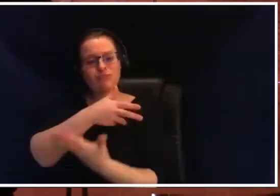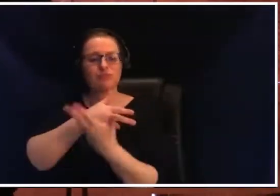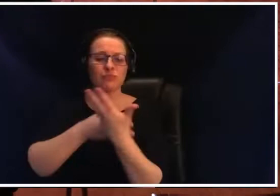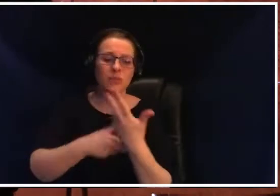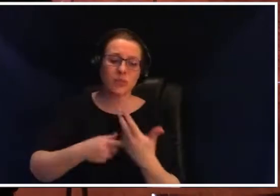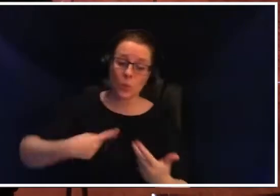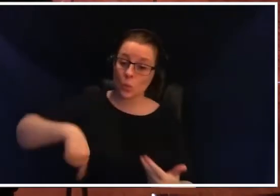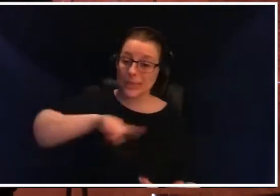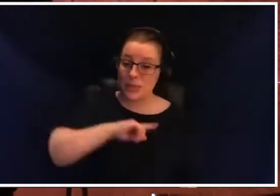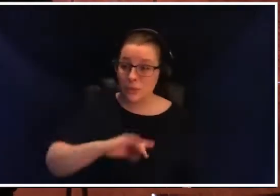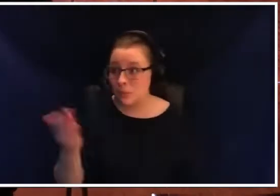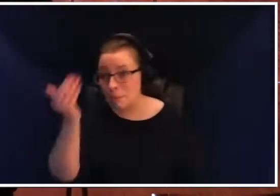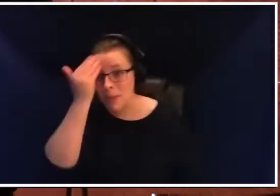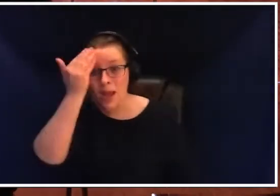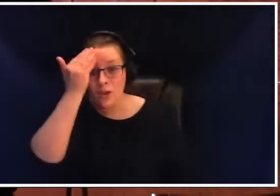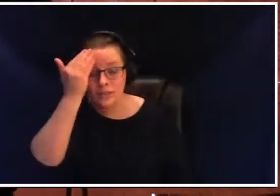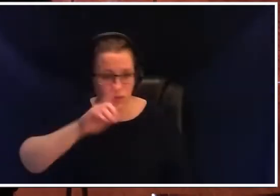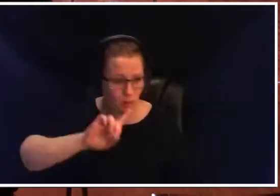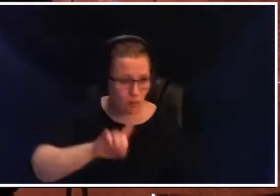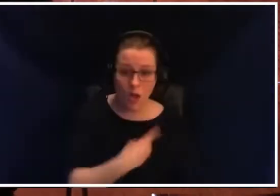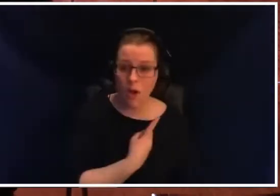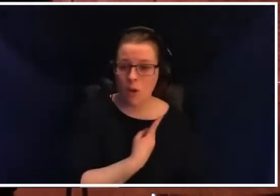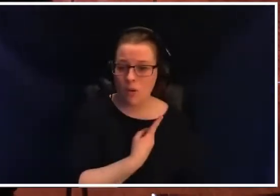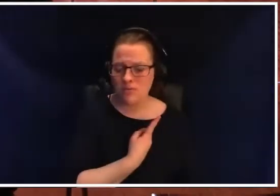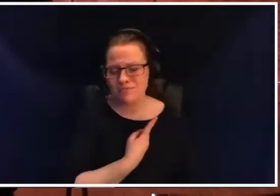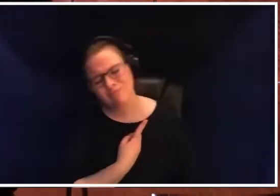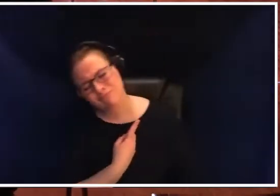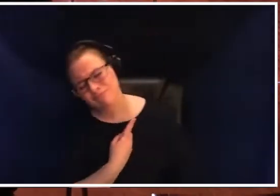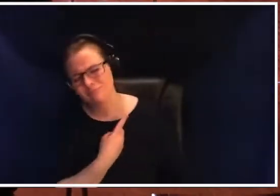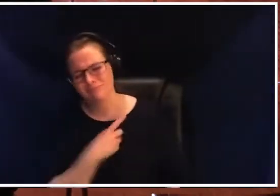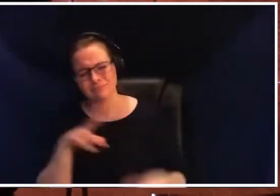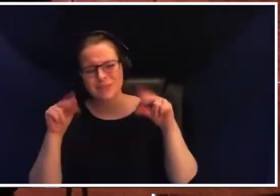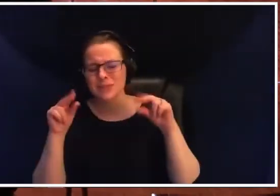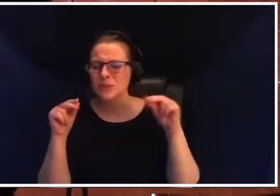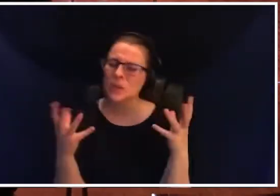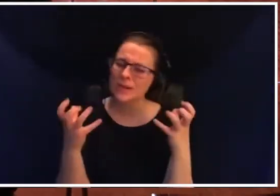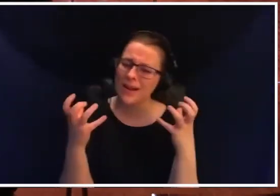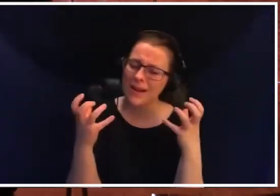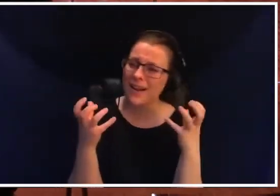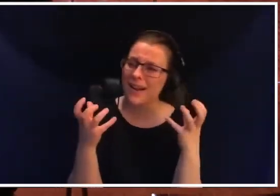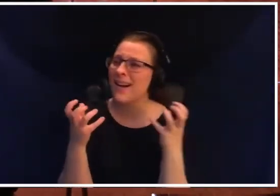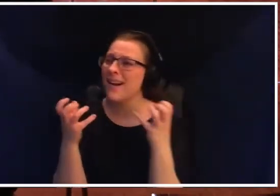poor pirates, can't deny this simple